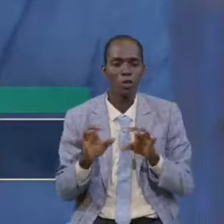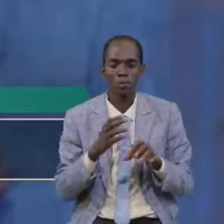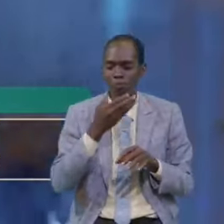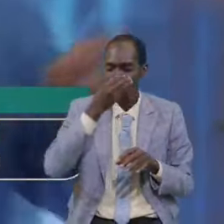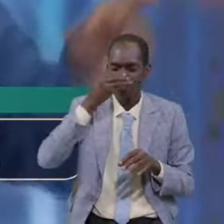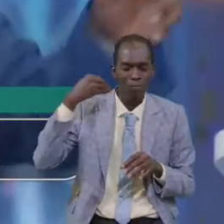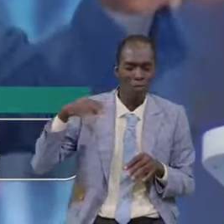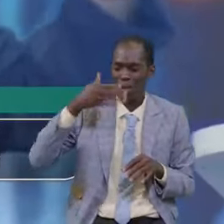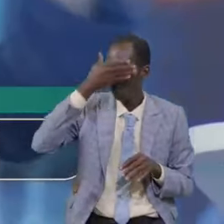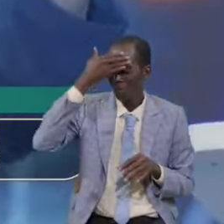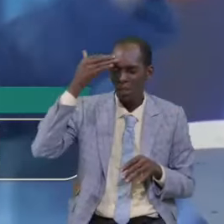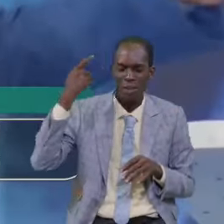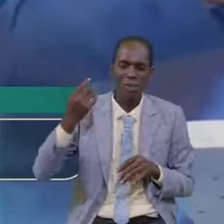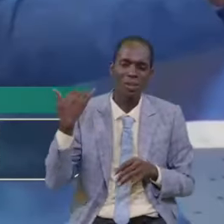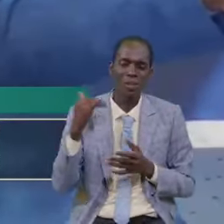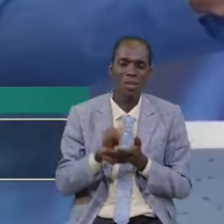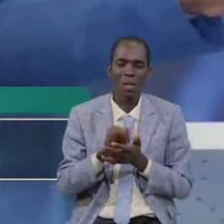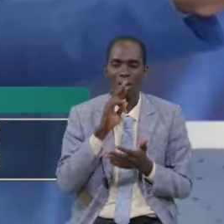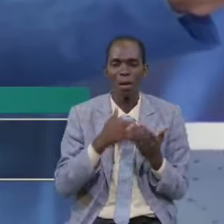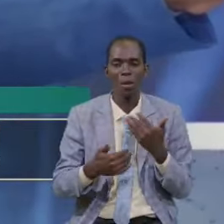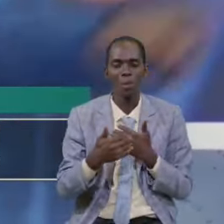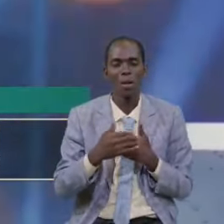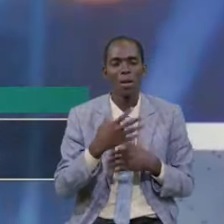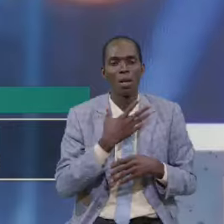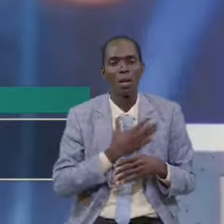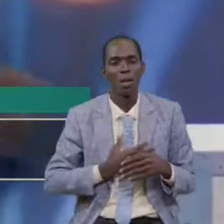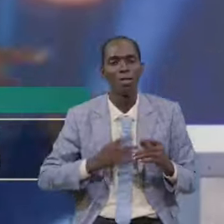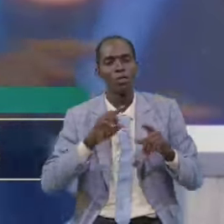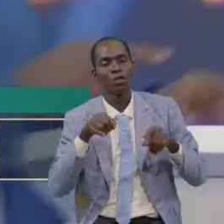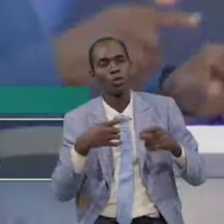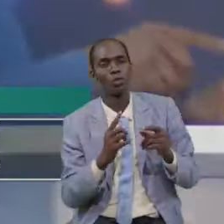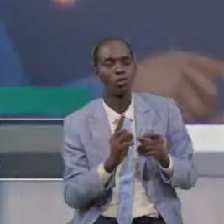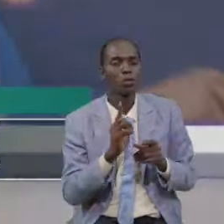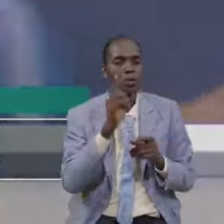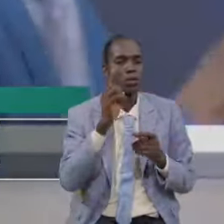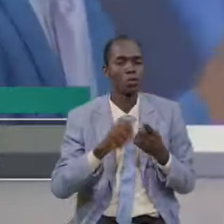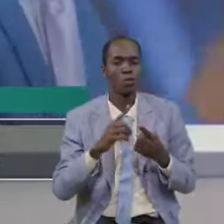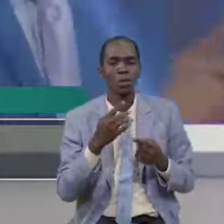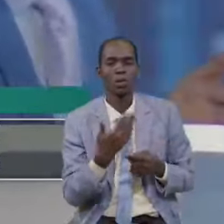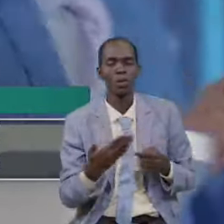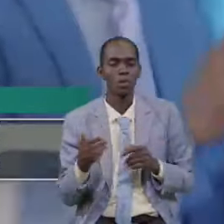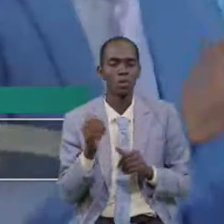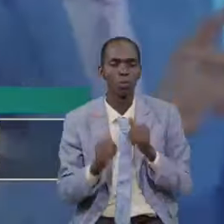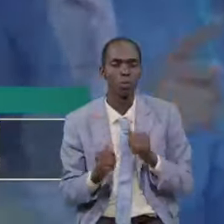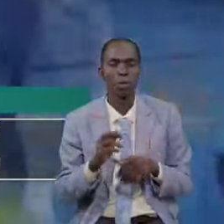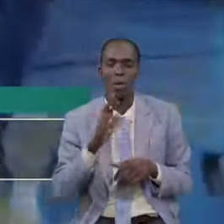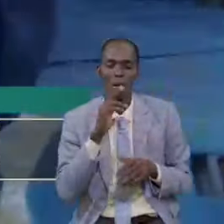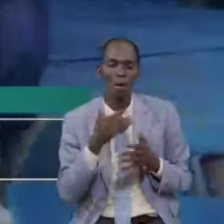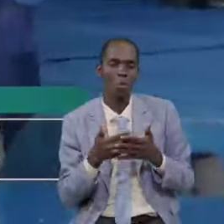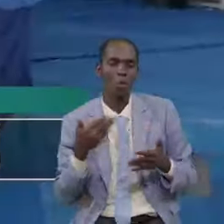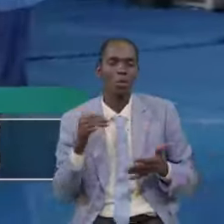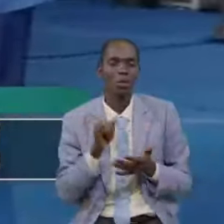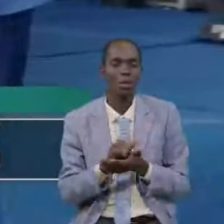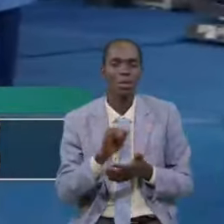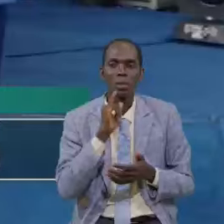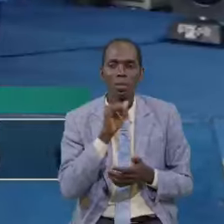behind and reaching forth unto those things which are before. That's a man with a goal. The